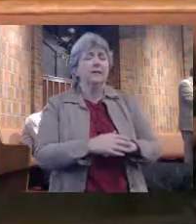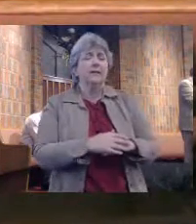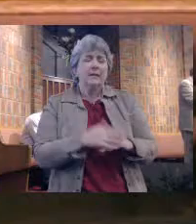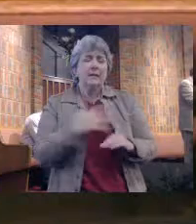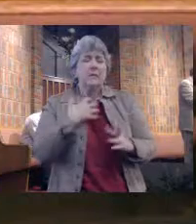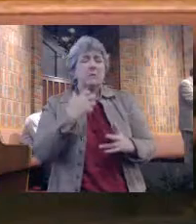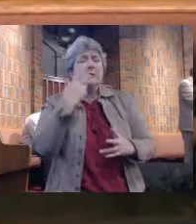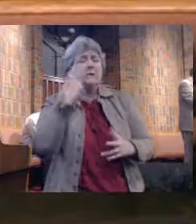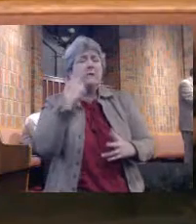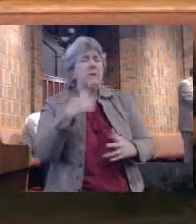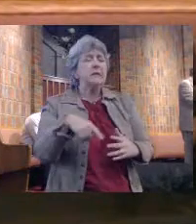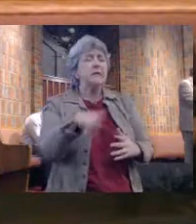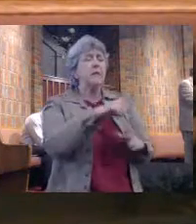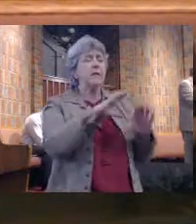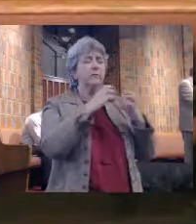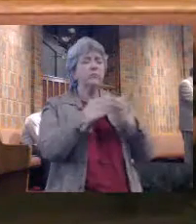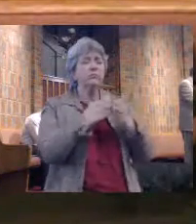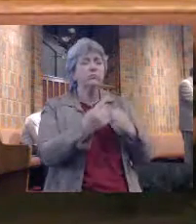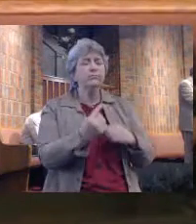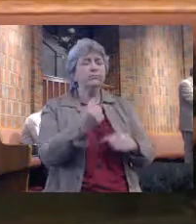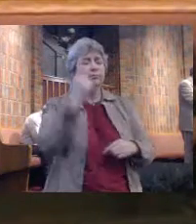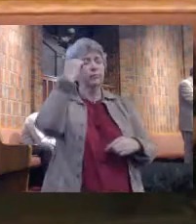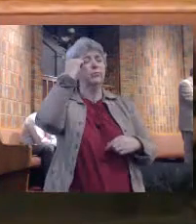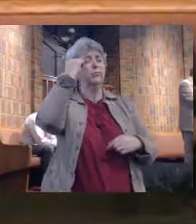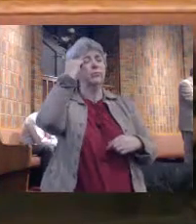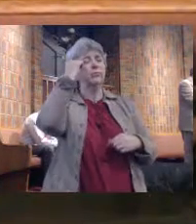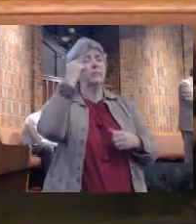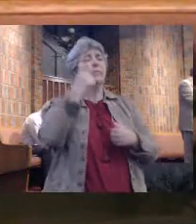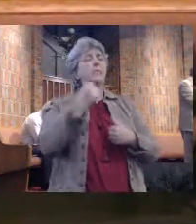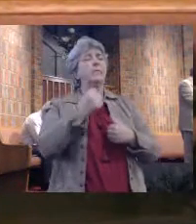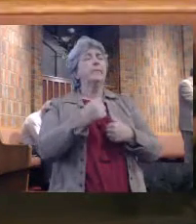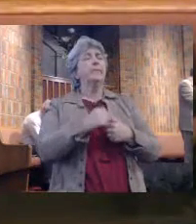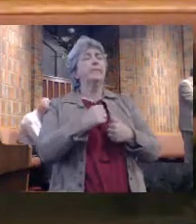was mentioned, one small thing was heard.